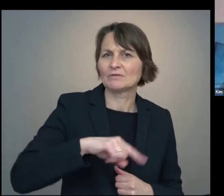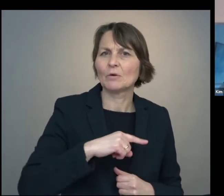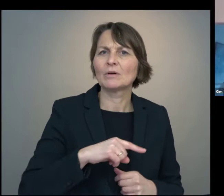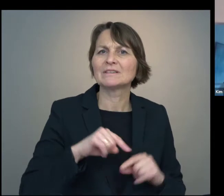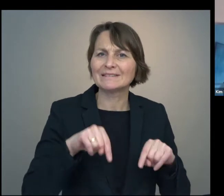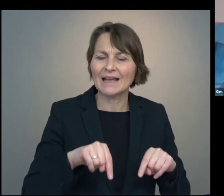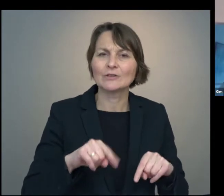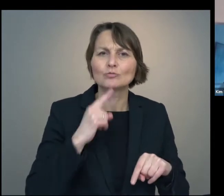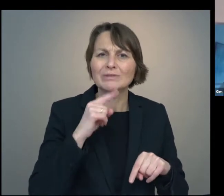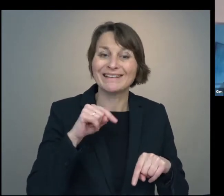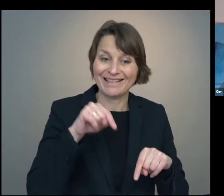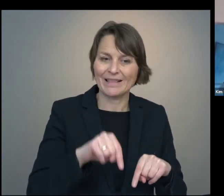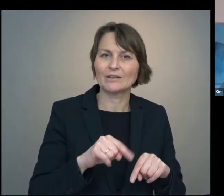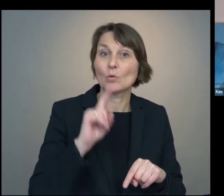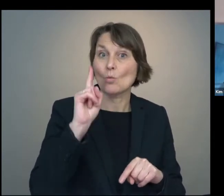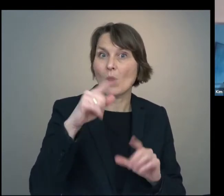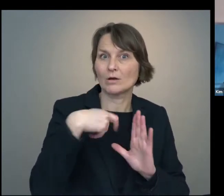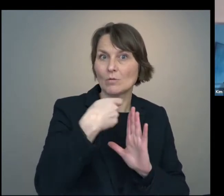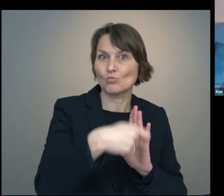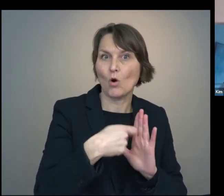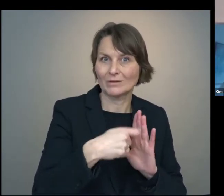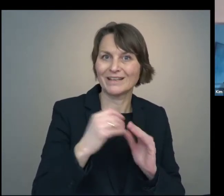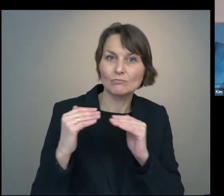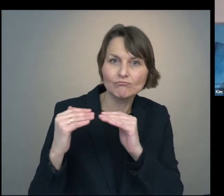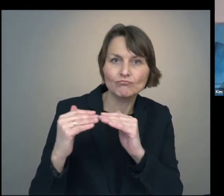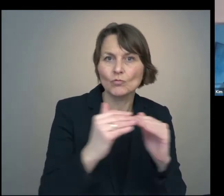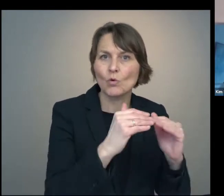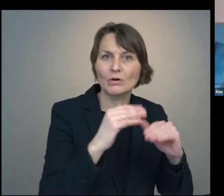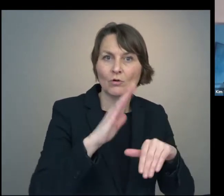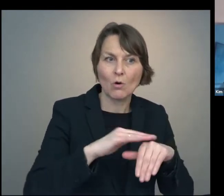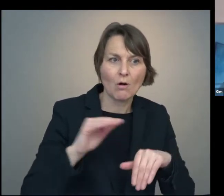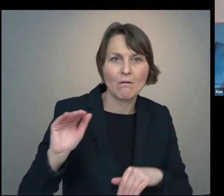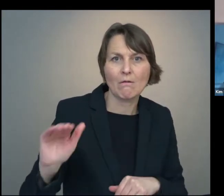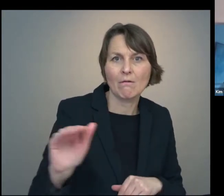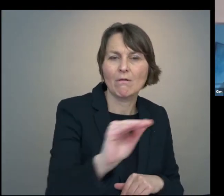for us that the Unicore project actually